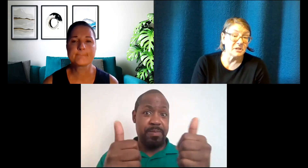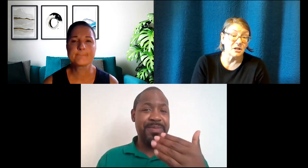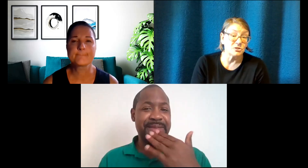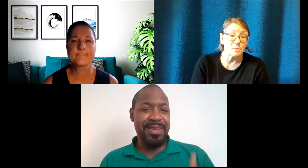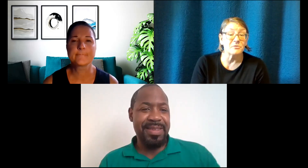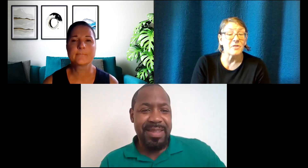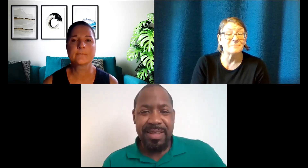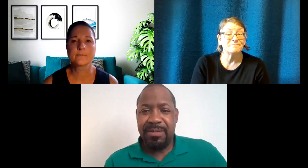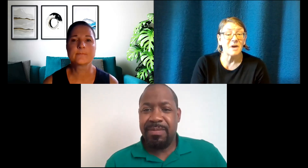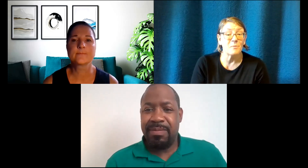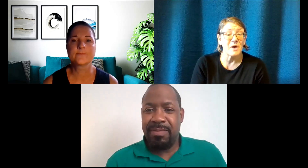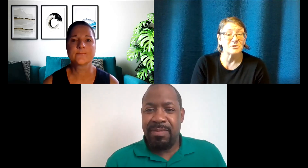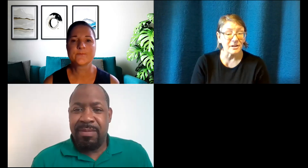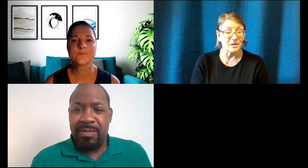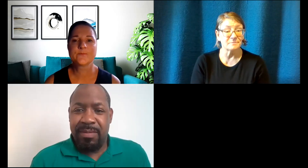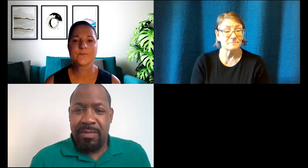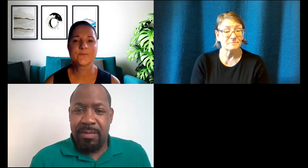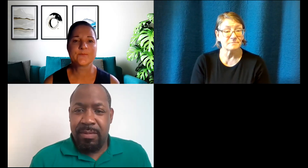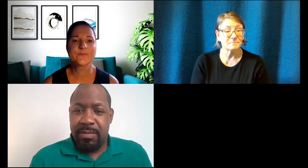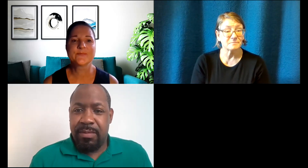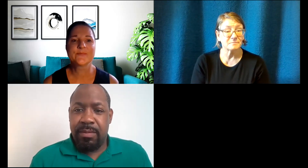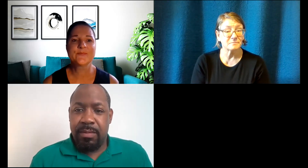deaf people need an interpreter for that. I hope that was clear.